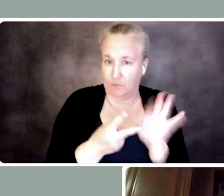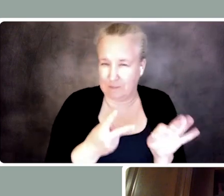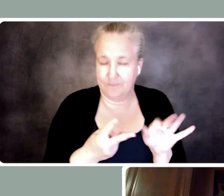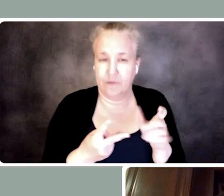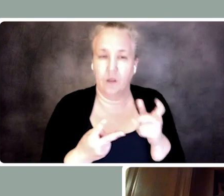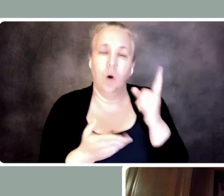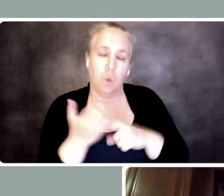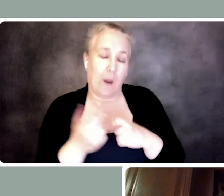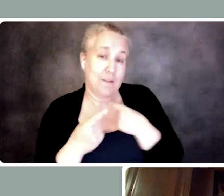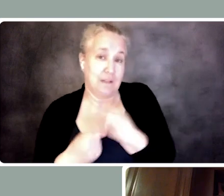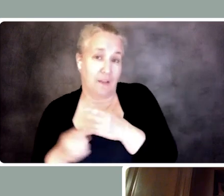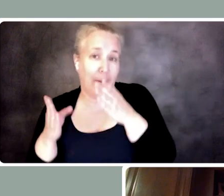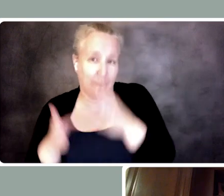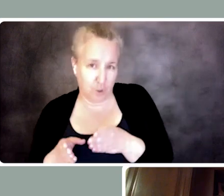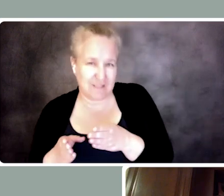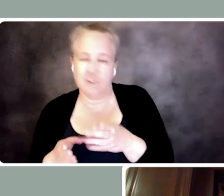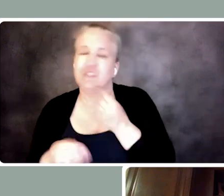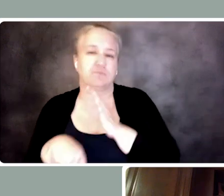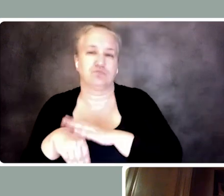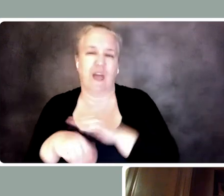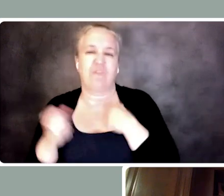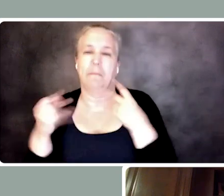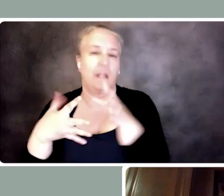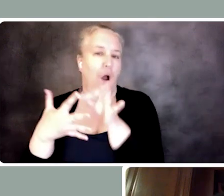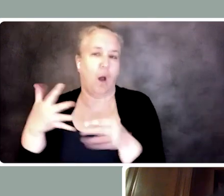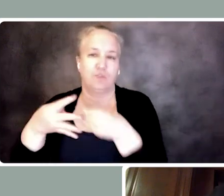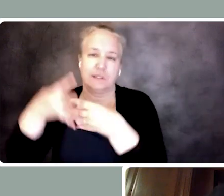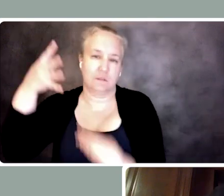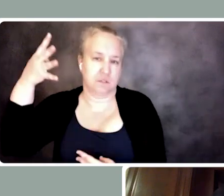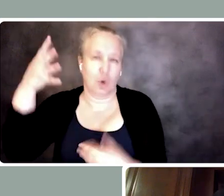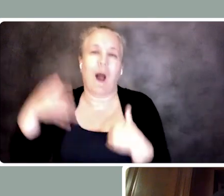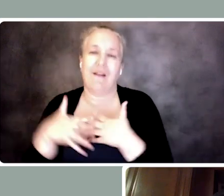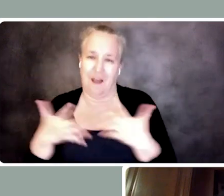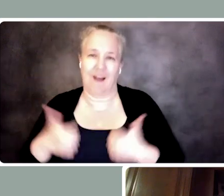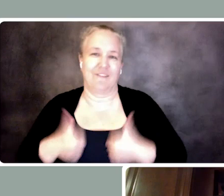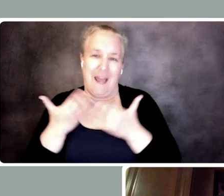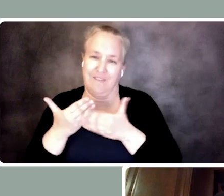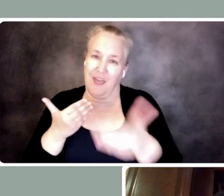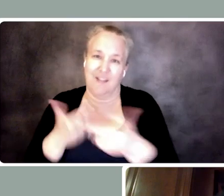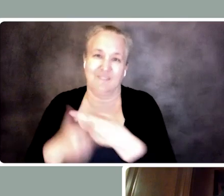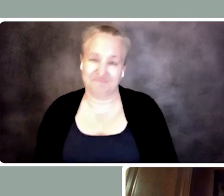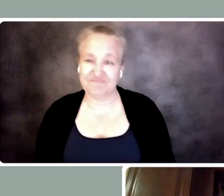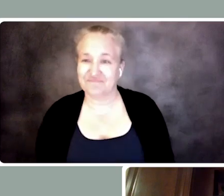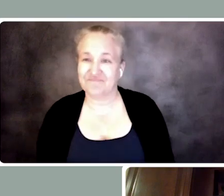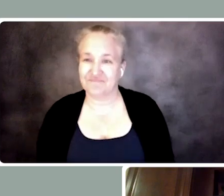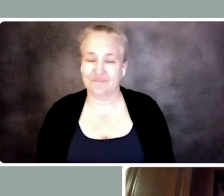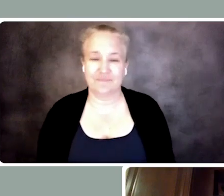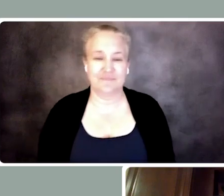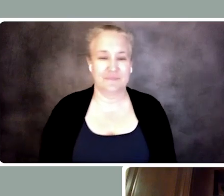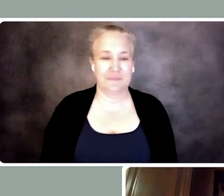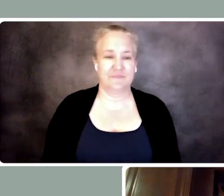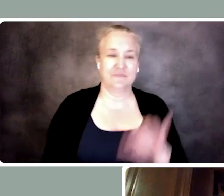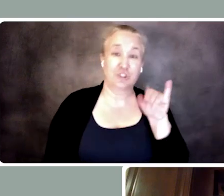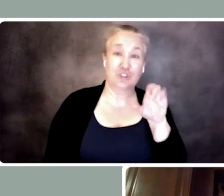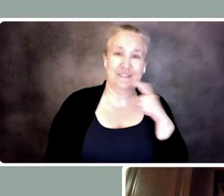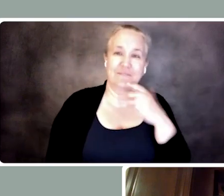this person is she has a lot of options. There's a lot, she has a lot of life in front of her. Thank you. So it's interesting. The